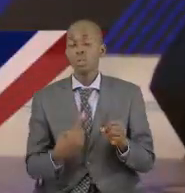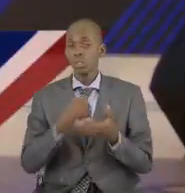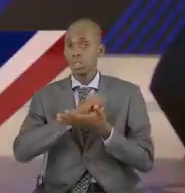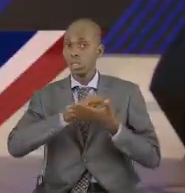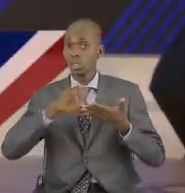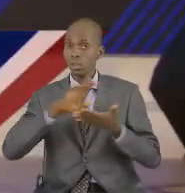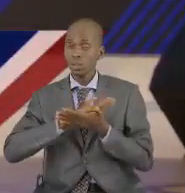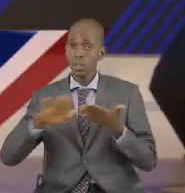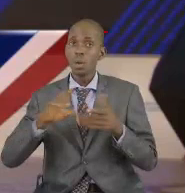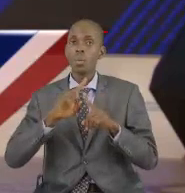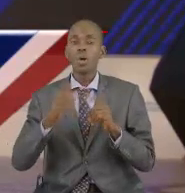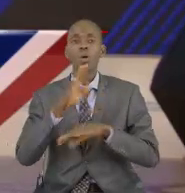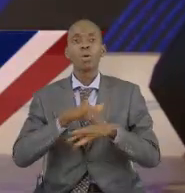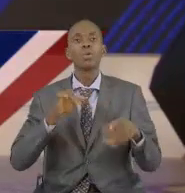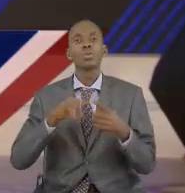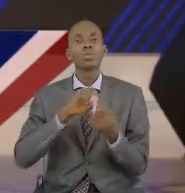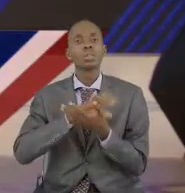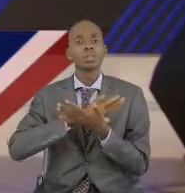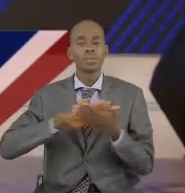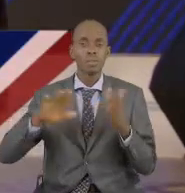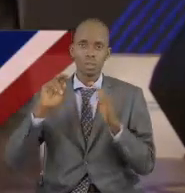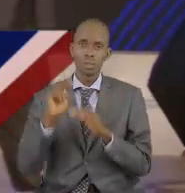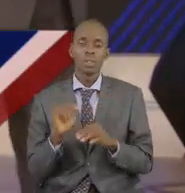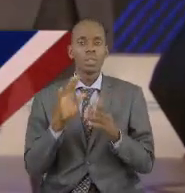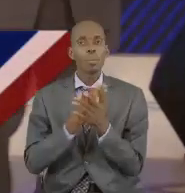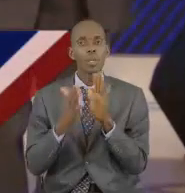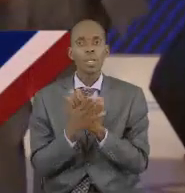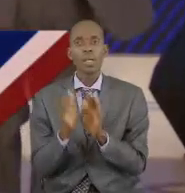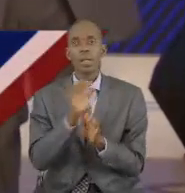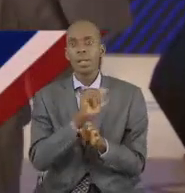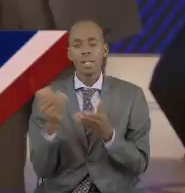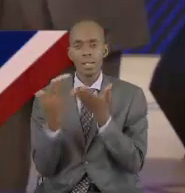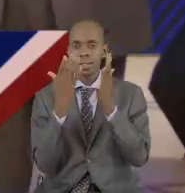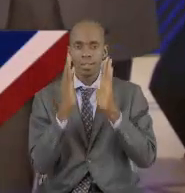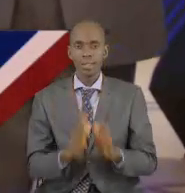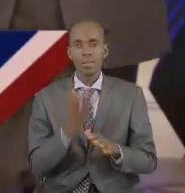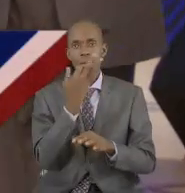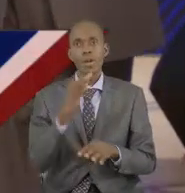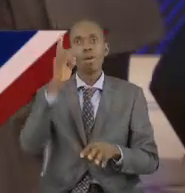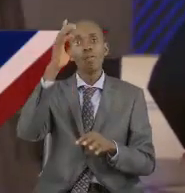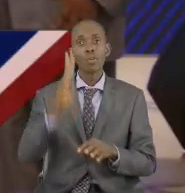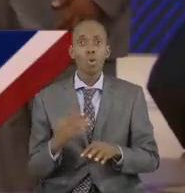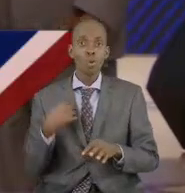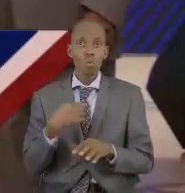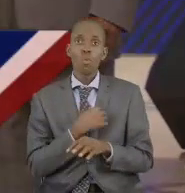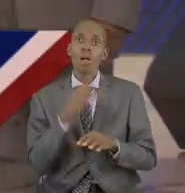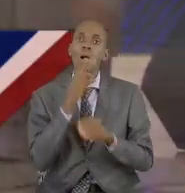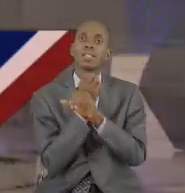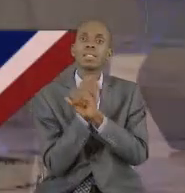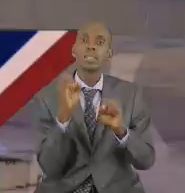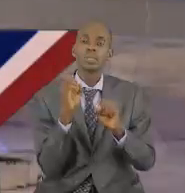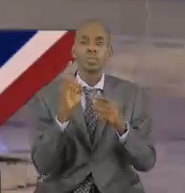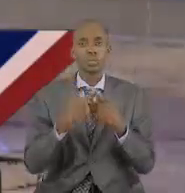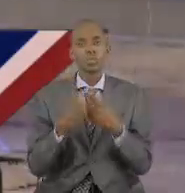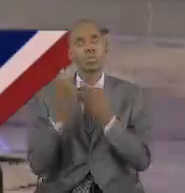to sanctification, he became a servant of God. We are saved to serve.